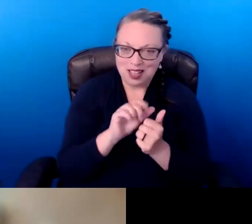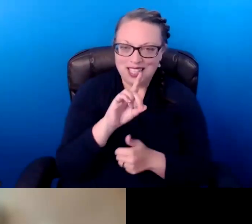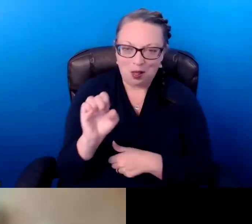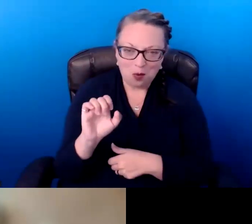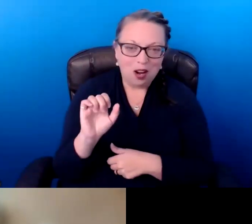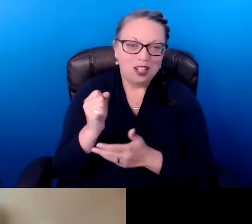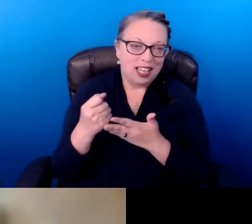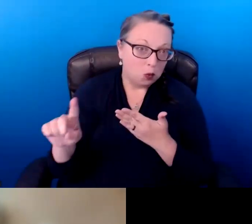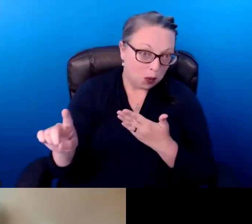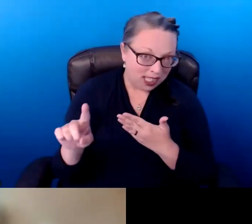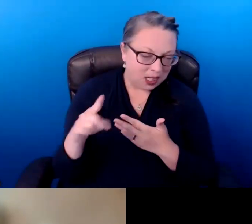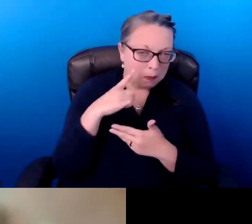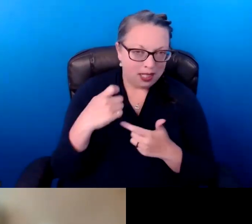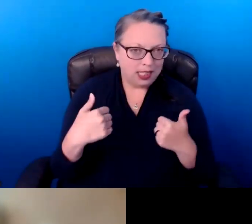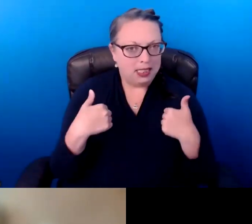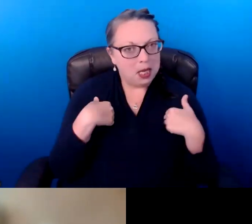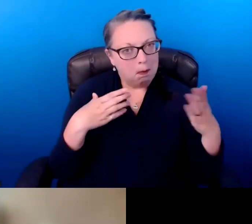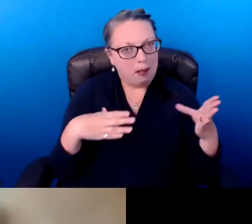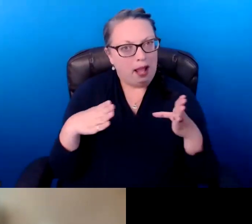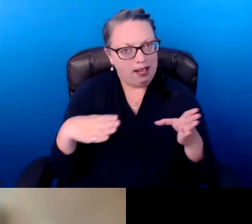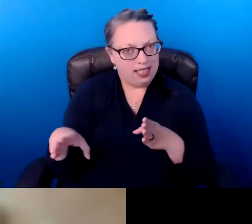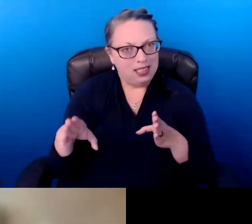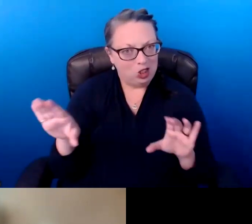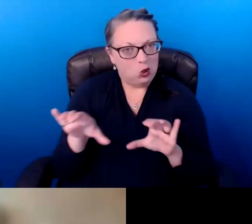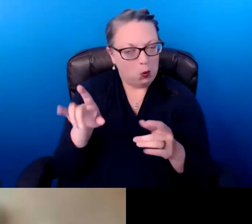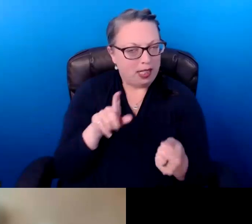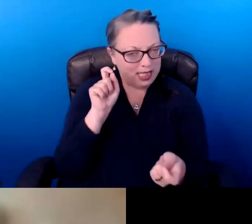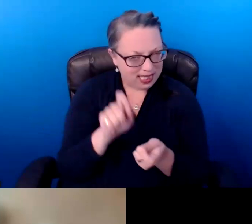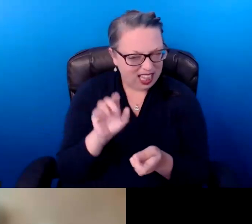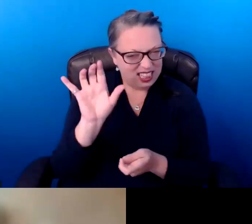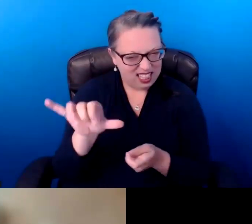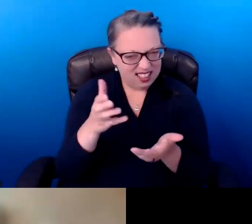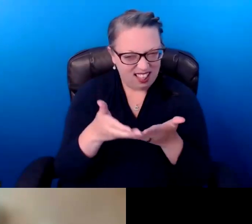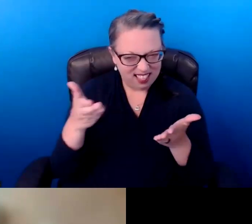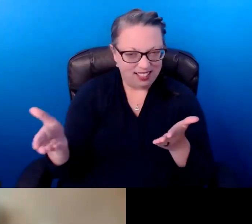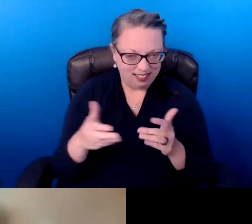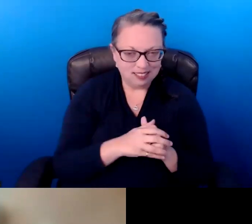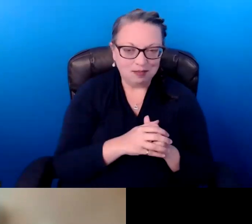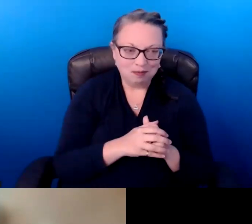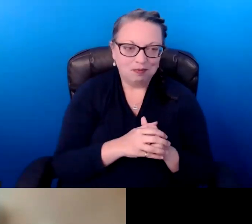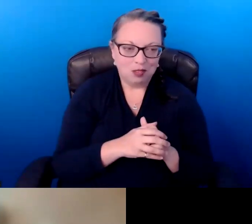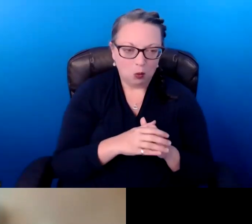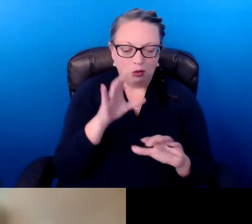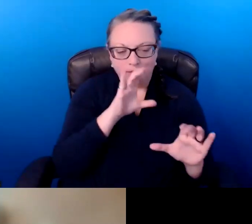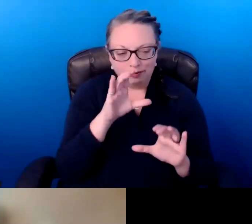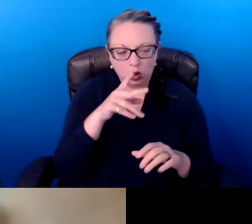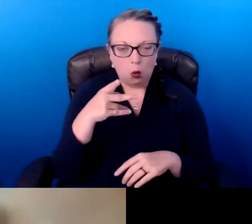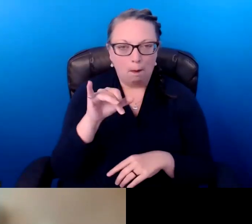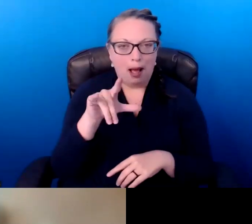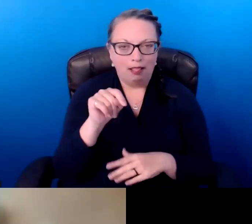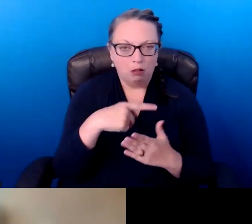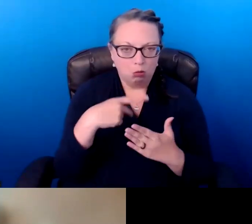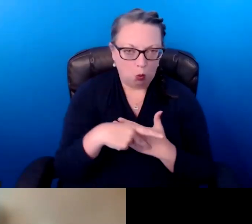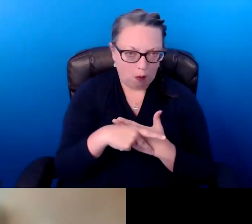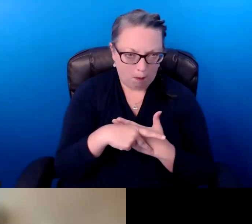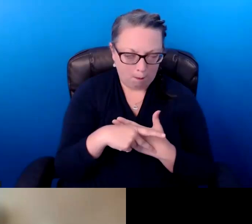week because I'm planning to do exactly that. We are looking at piloting a program